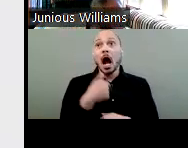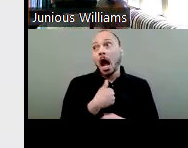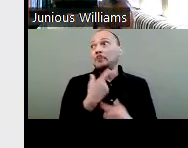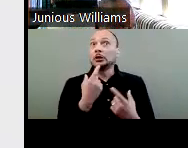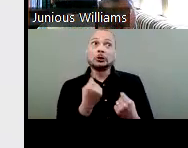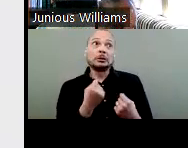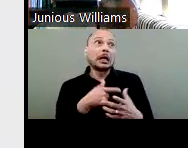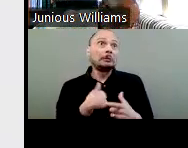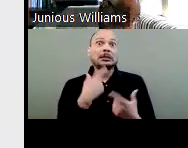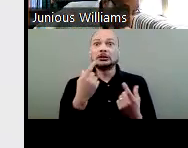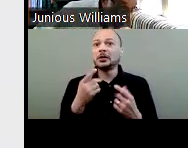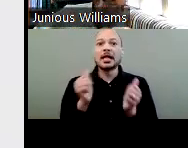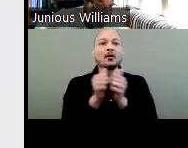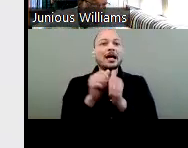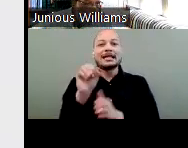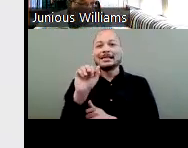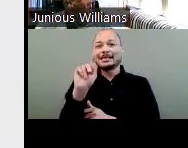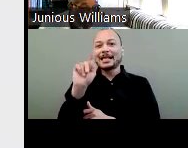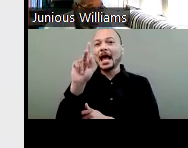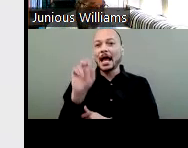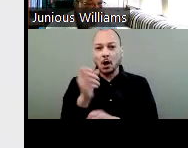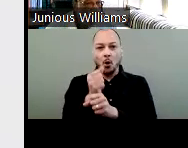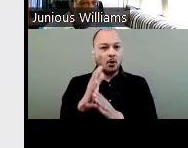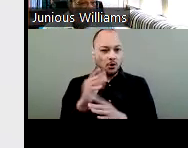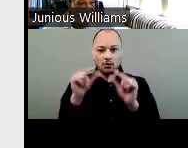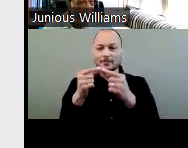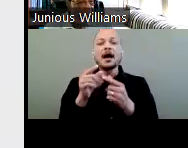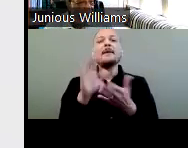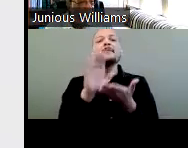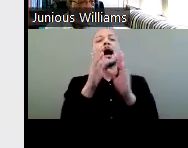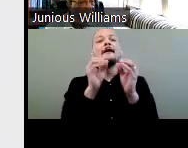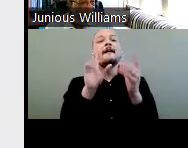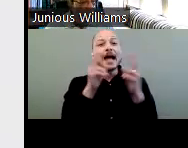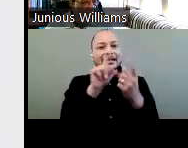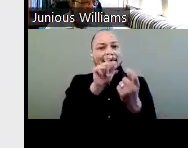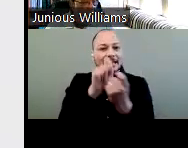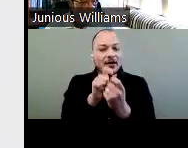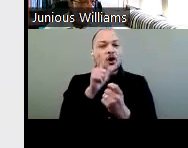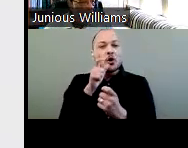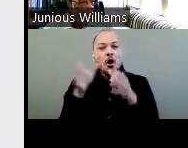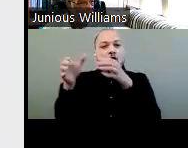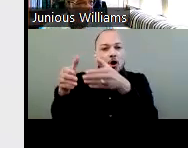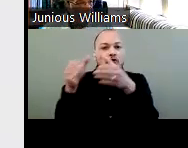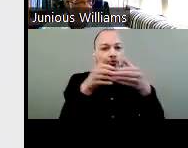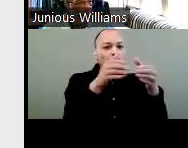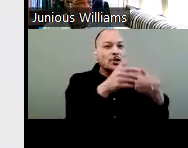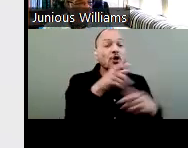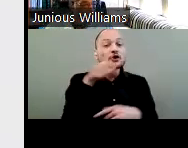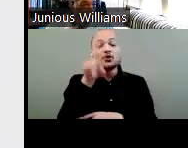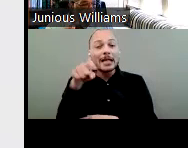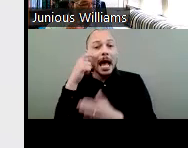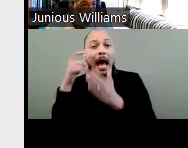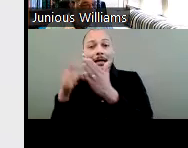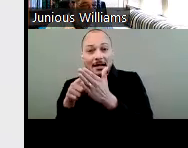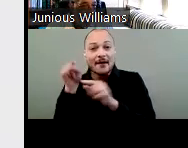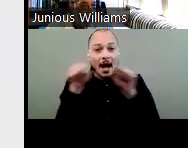doing, about stakeholder groups and get very specific about who the stakeholder groups are that you need to